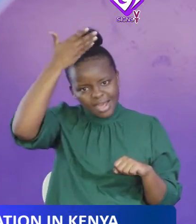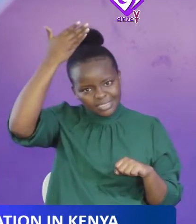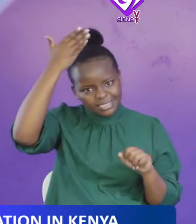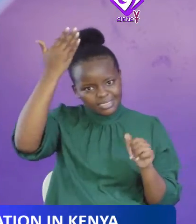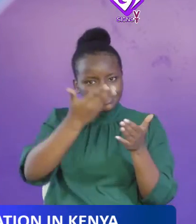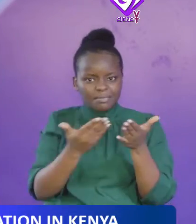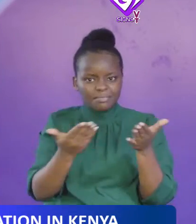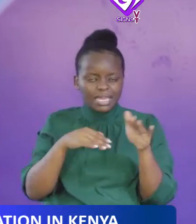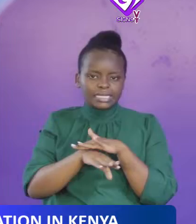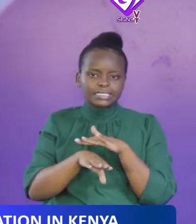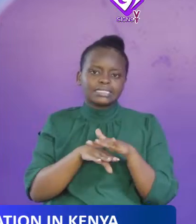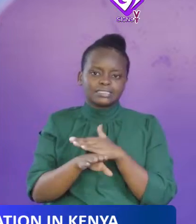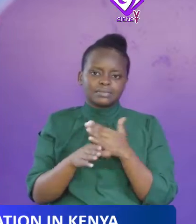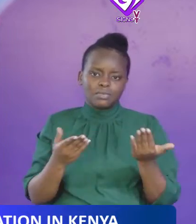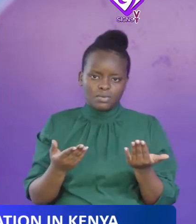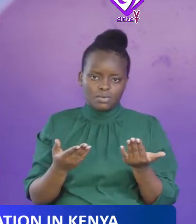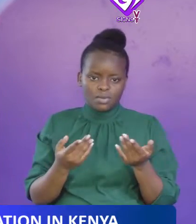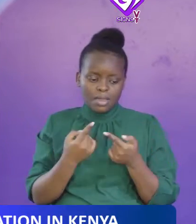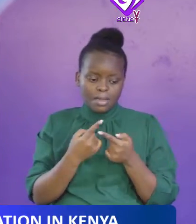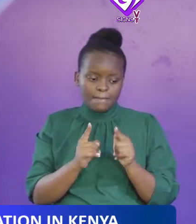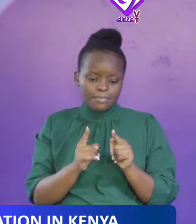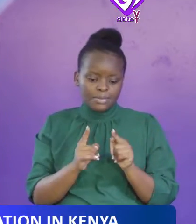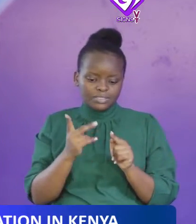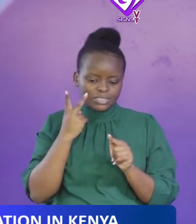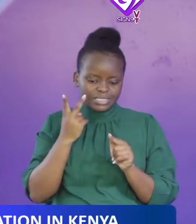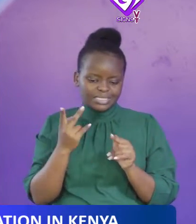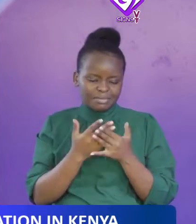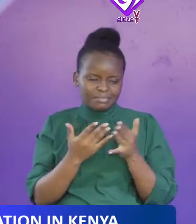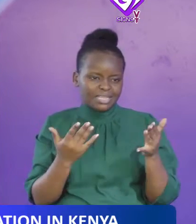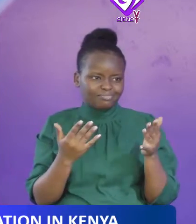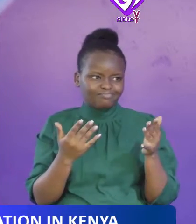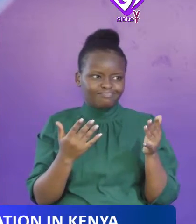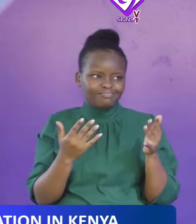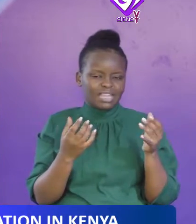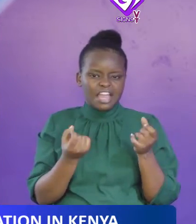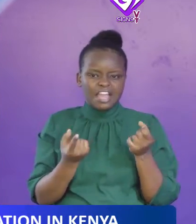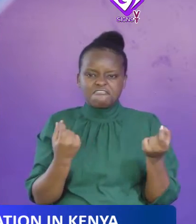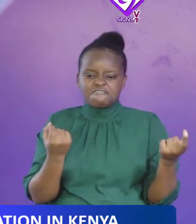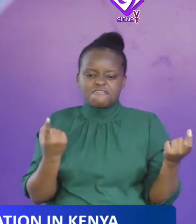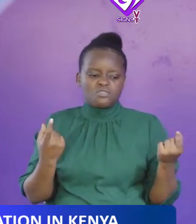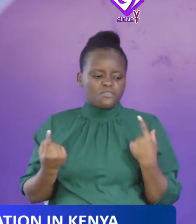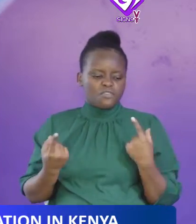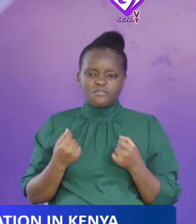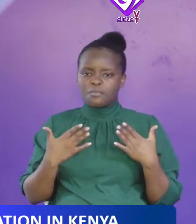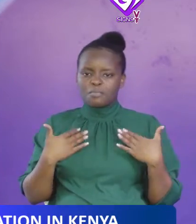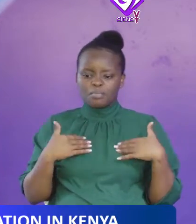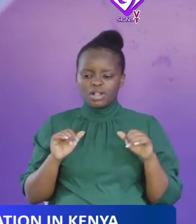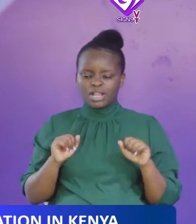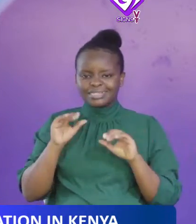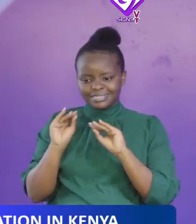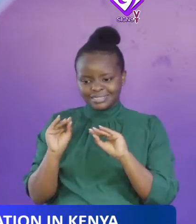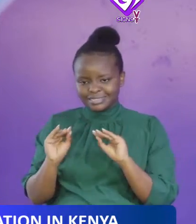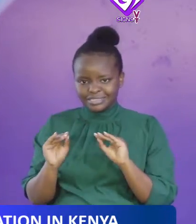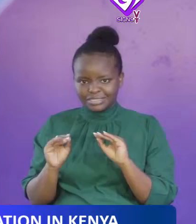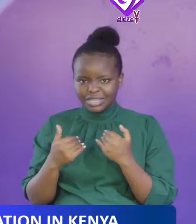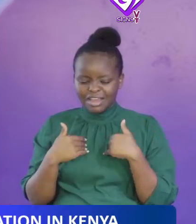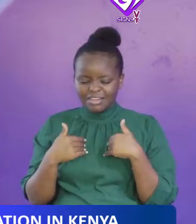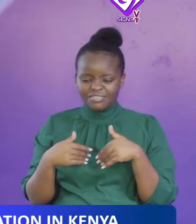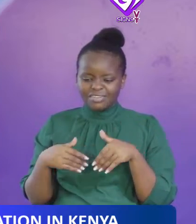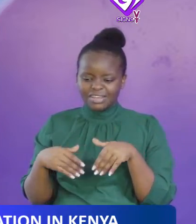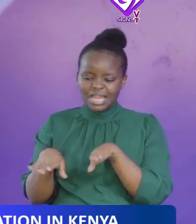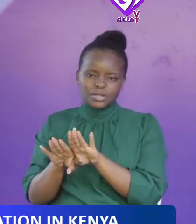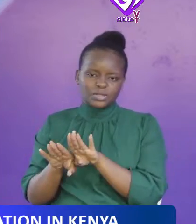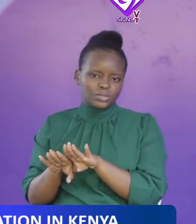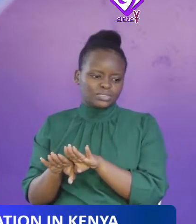is accessible. But initially it looked like something that if only a few can study and it has some closed door thing.